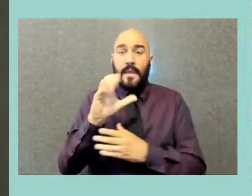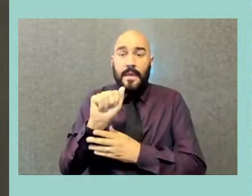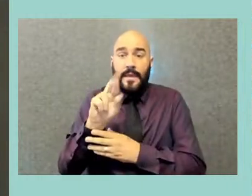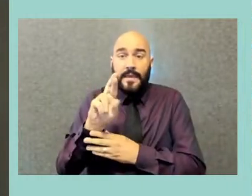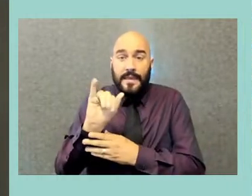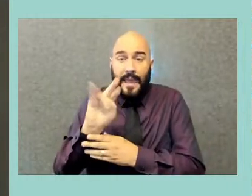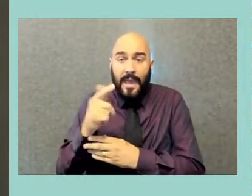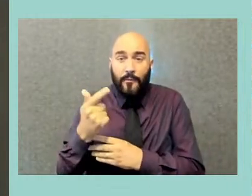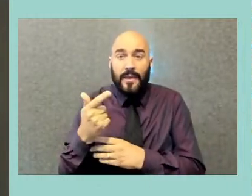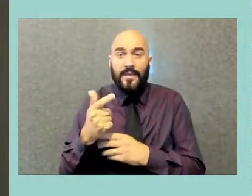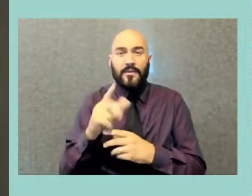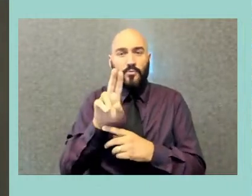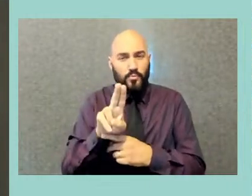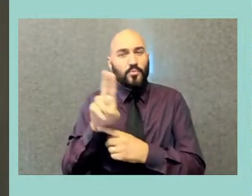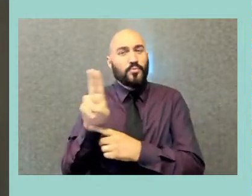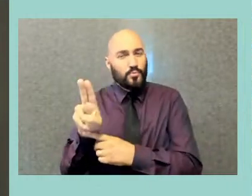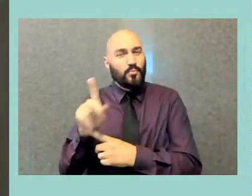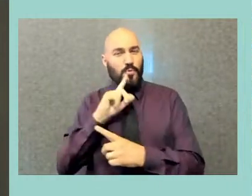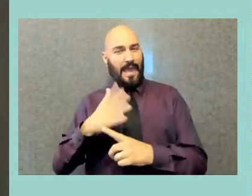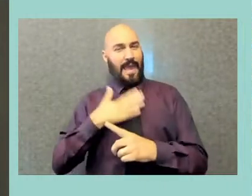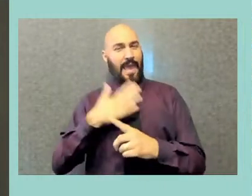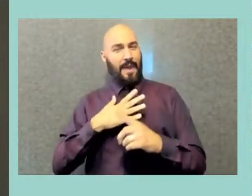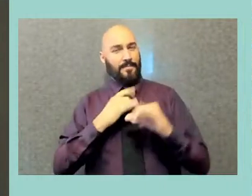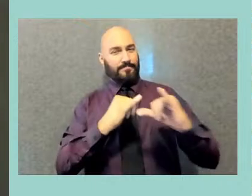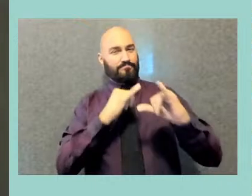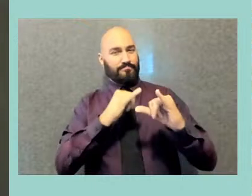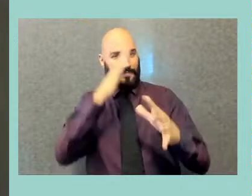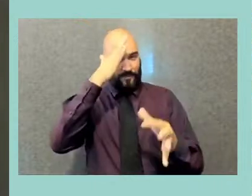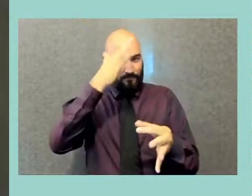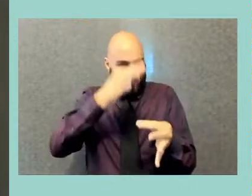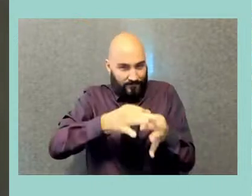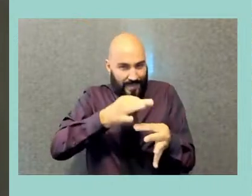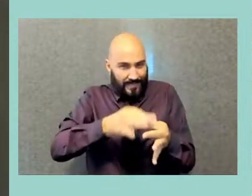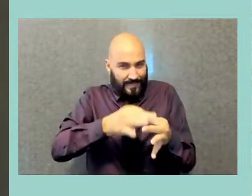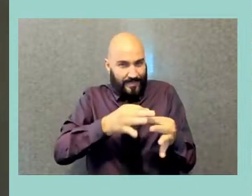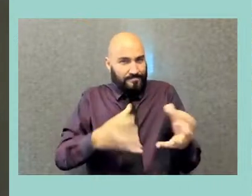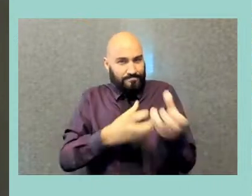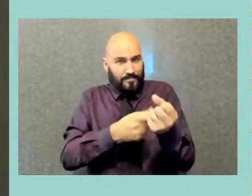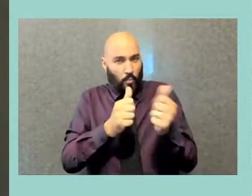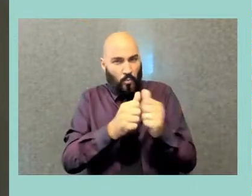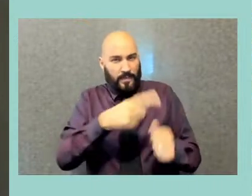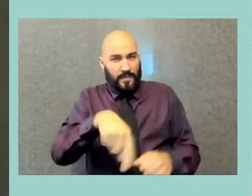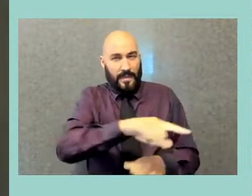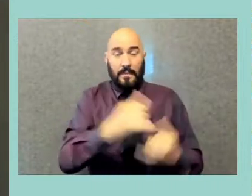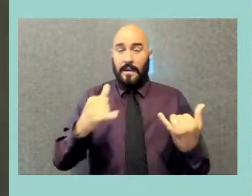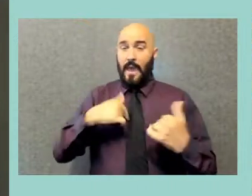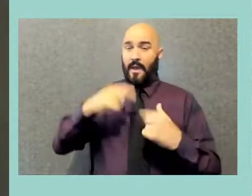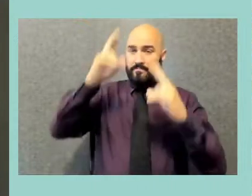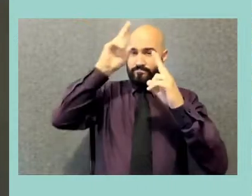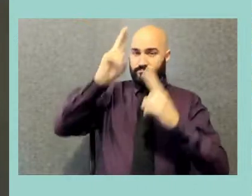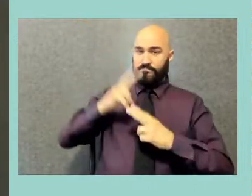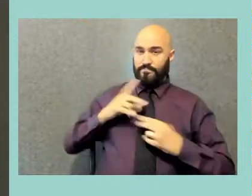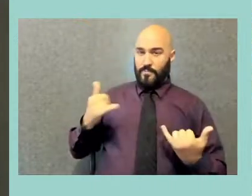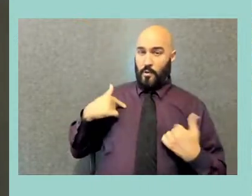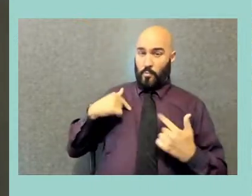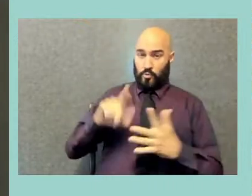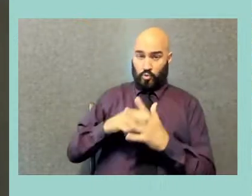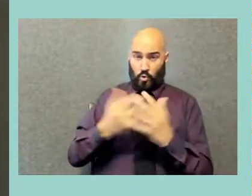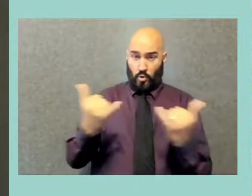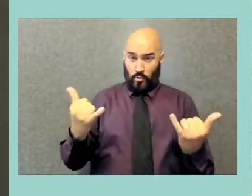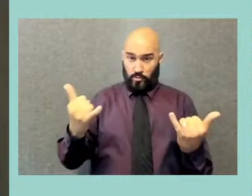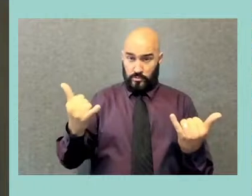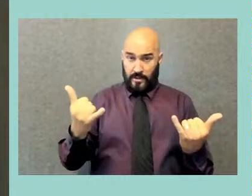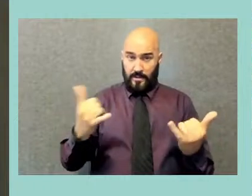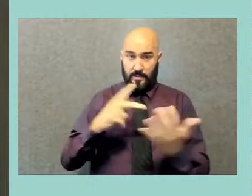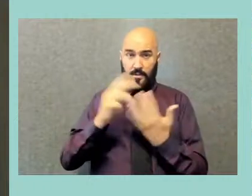them. It is my great honor to begin our service today with the lighting of the sacred symbol which has endured in